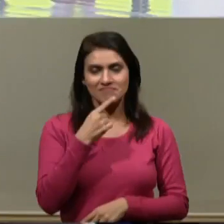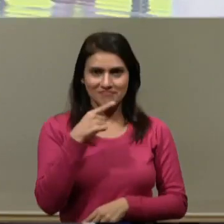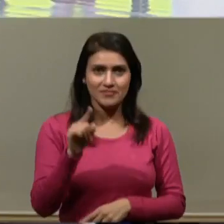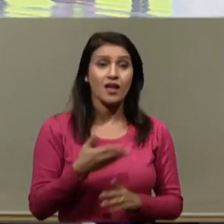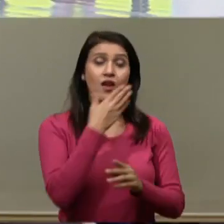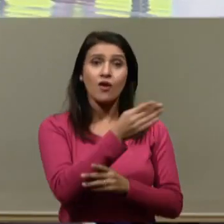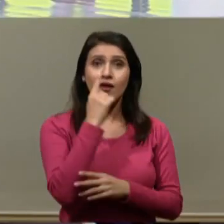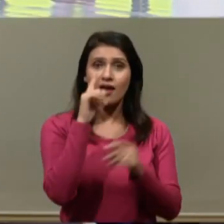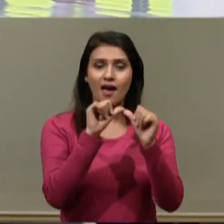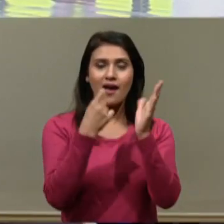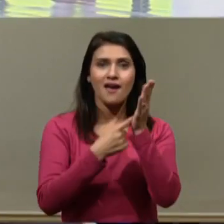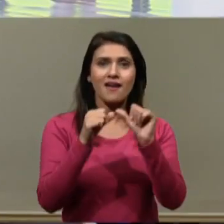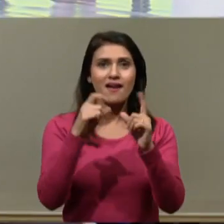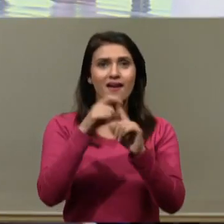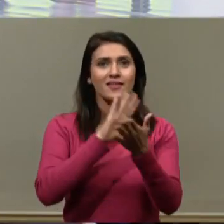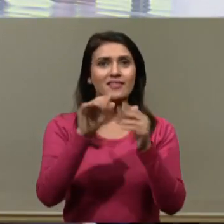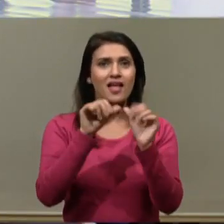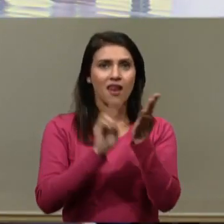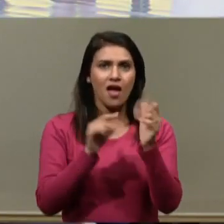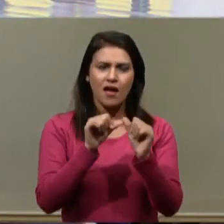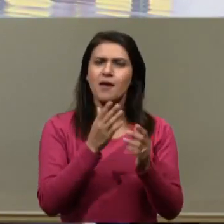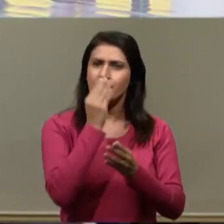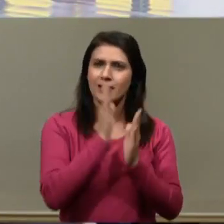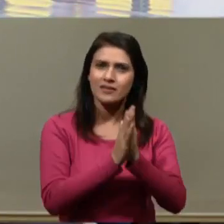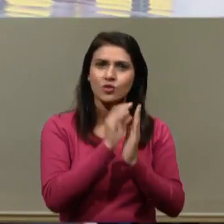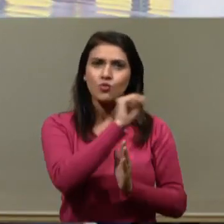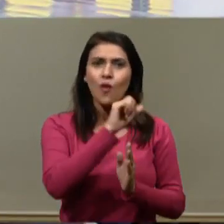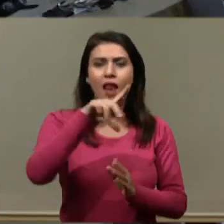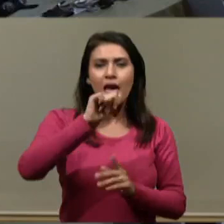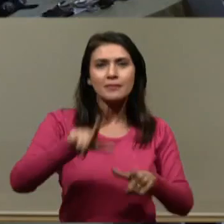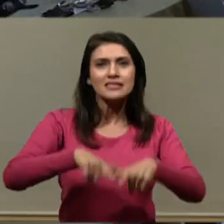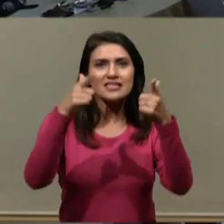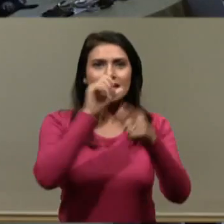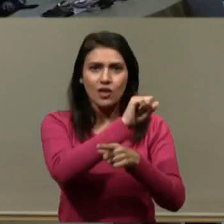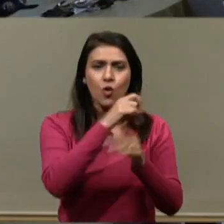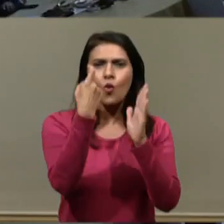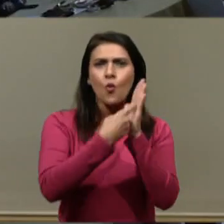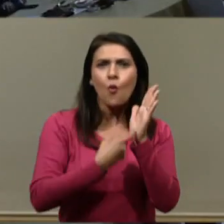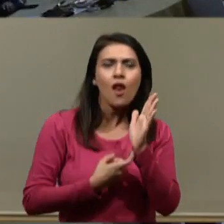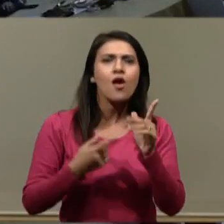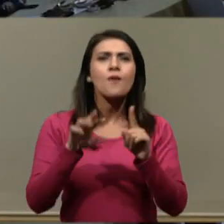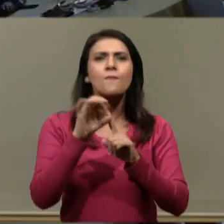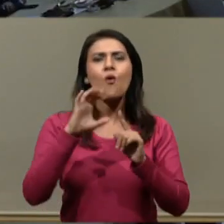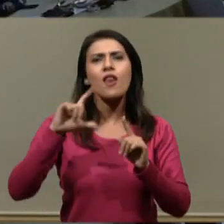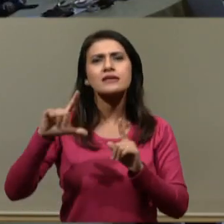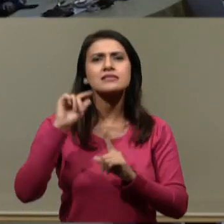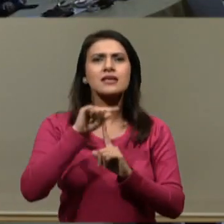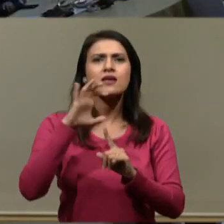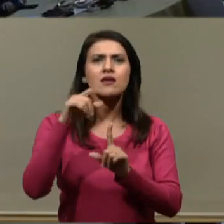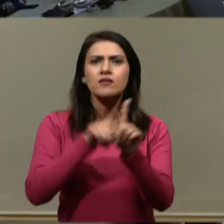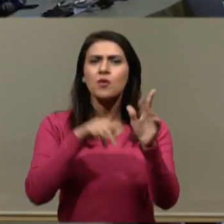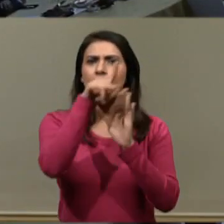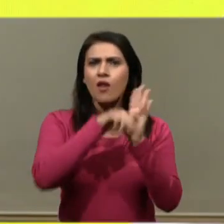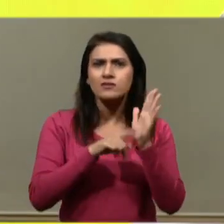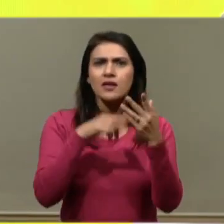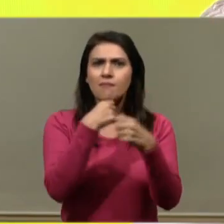I am going tell you about hiring policies, how does it work? What is the